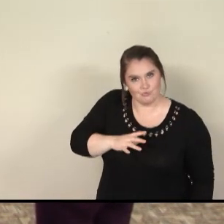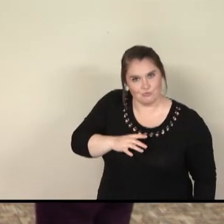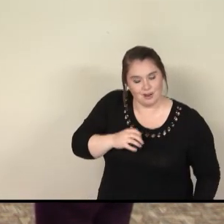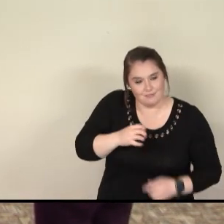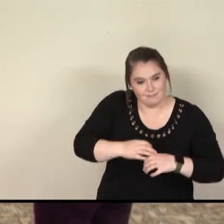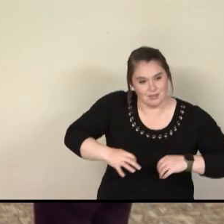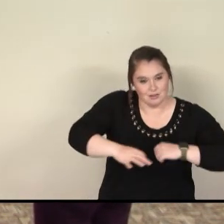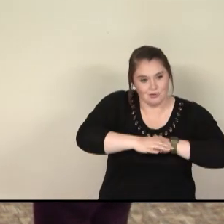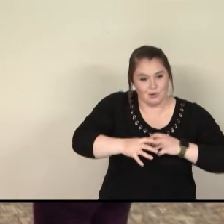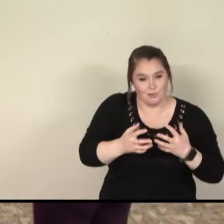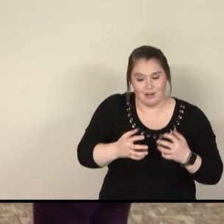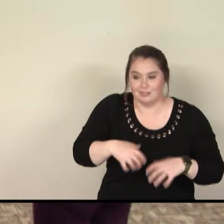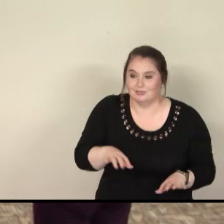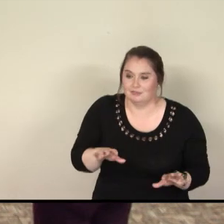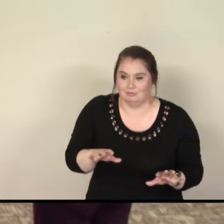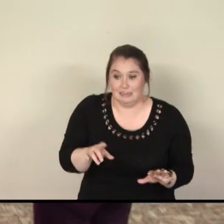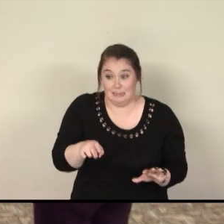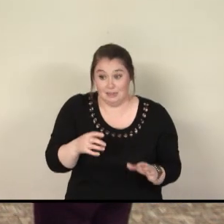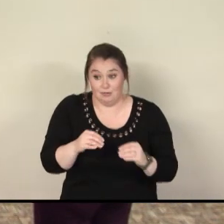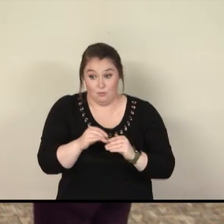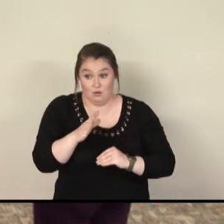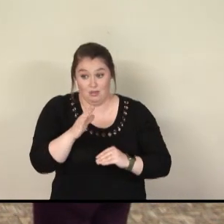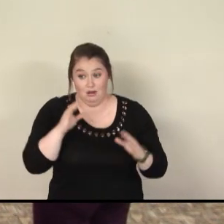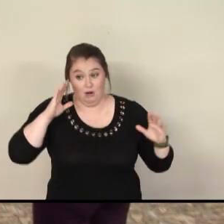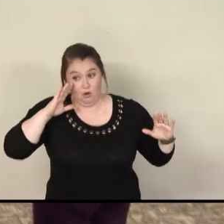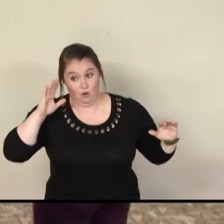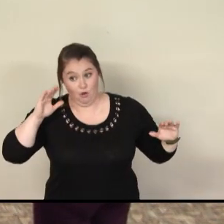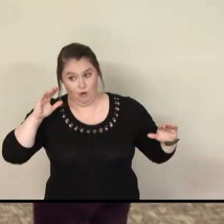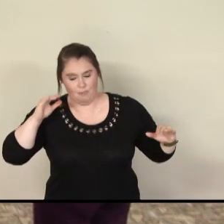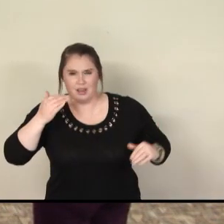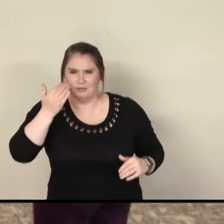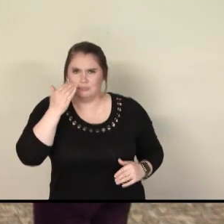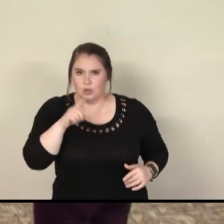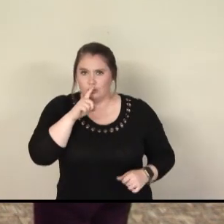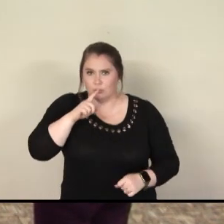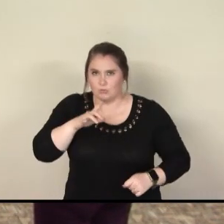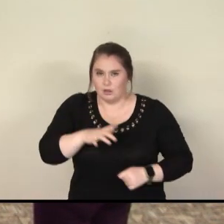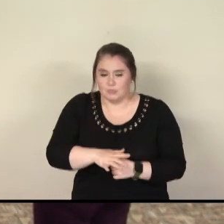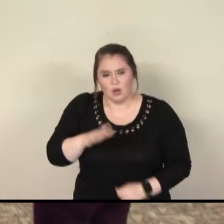I'm gonna need a little bit more than a hope, though, guys. I know it was good, but I